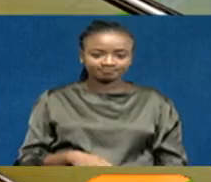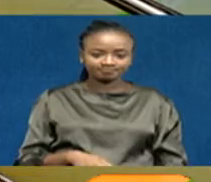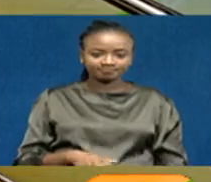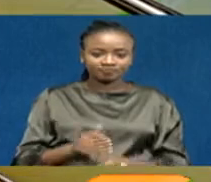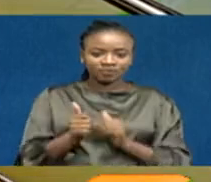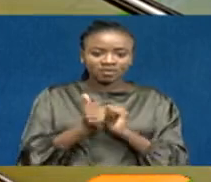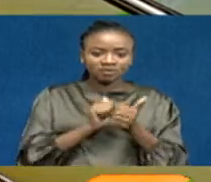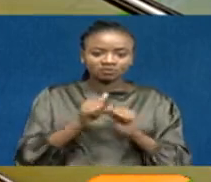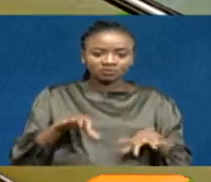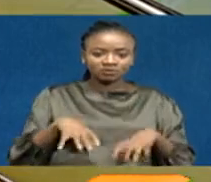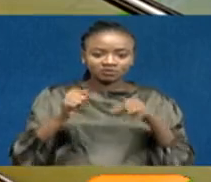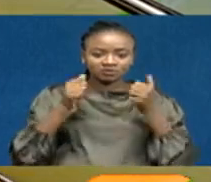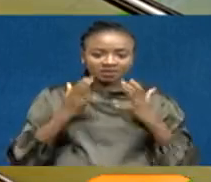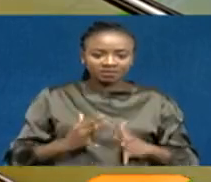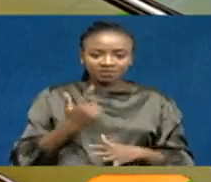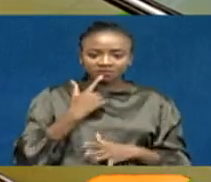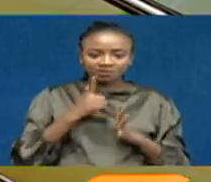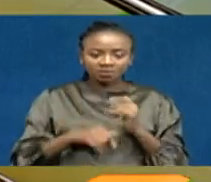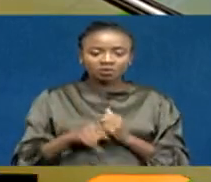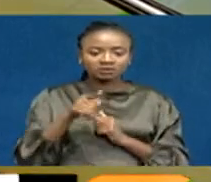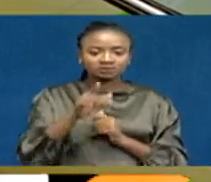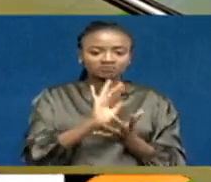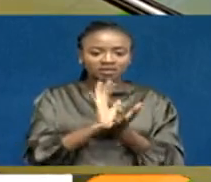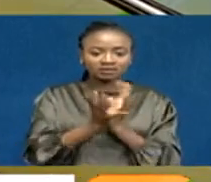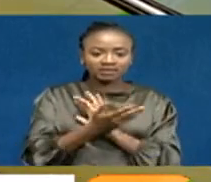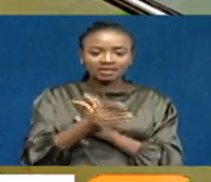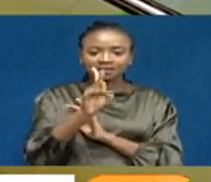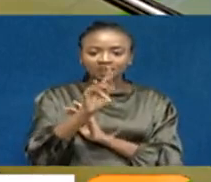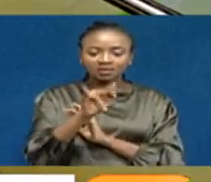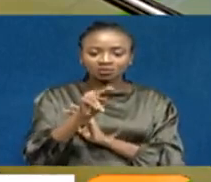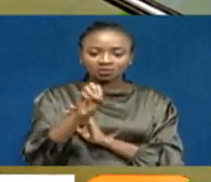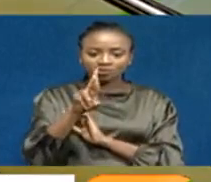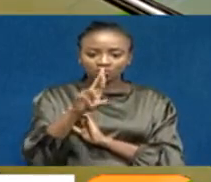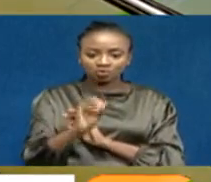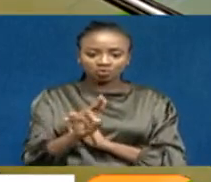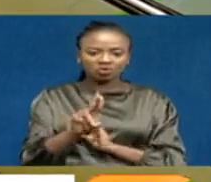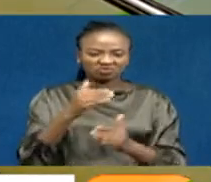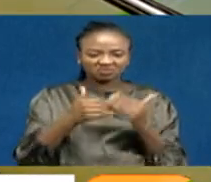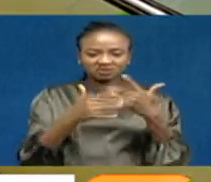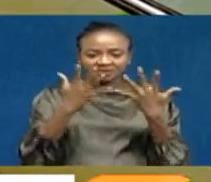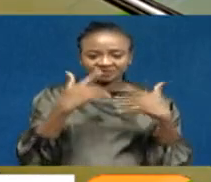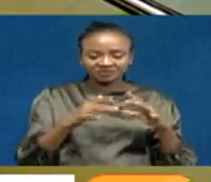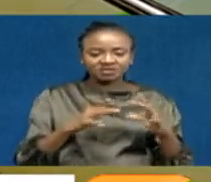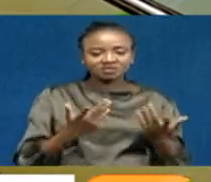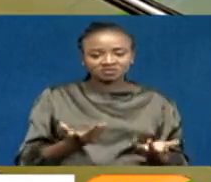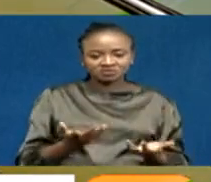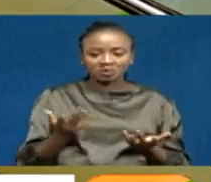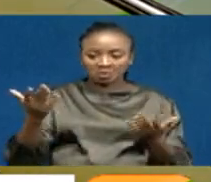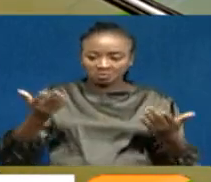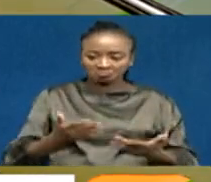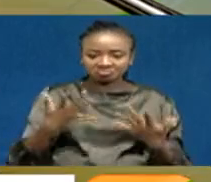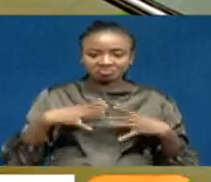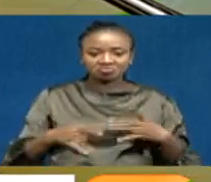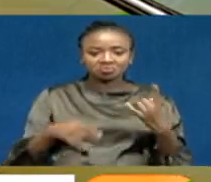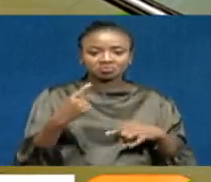Sports Kenya chairperson Charles Waithaka says the Kinoru Stadium is complete and ready to be officially handed over to the community in Meru County. Waithaka,